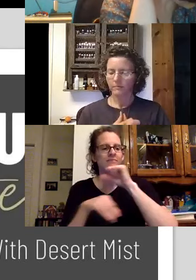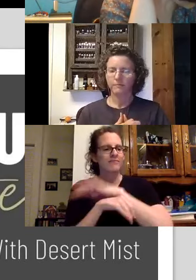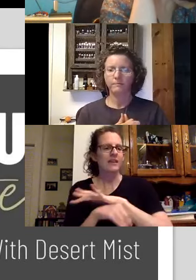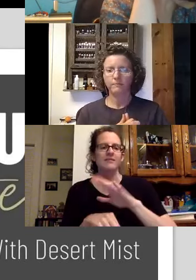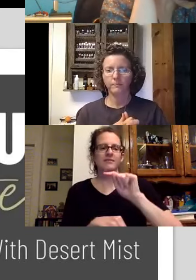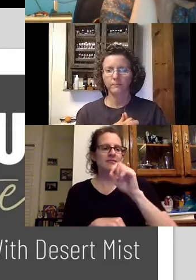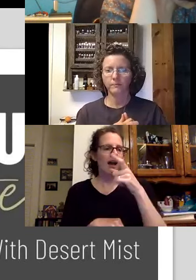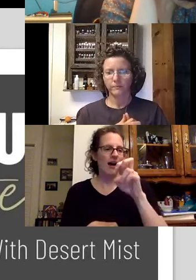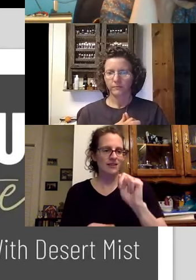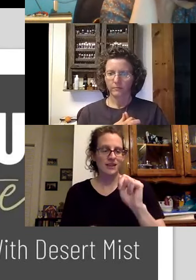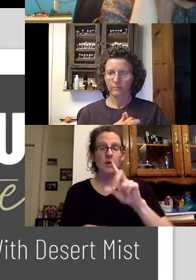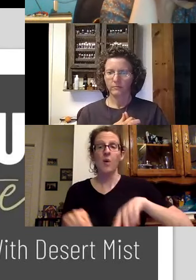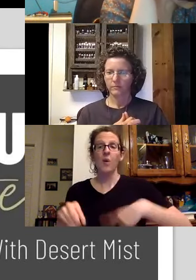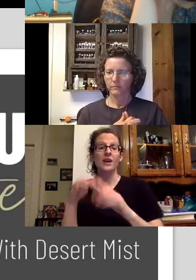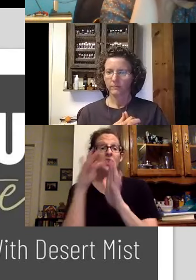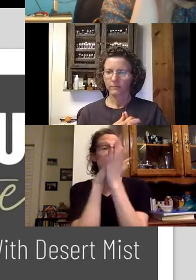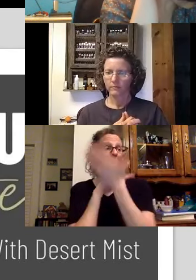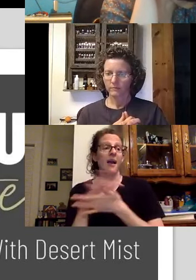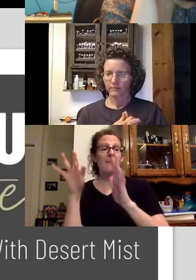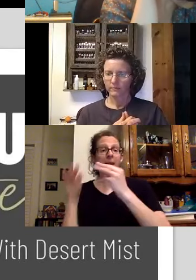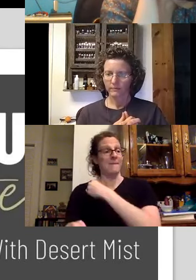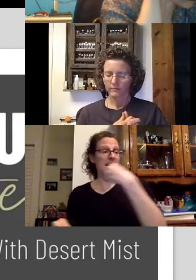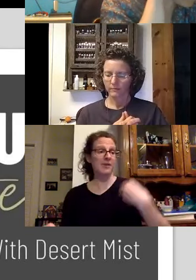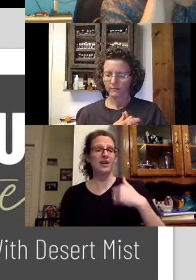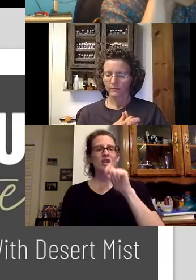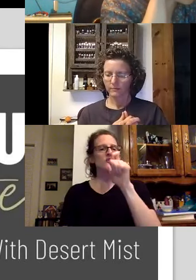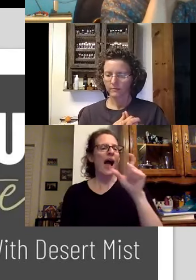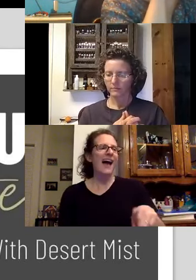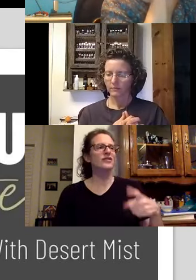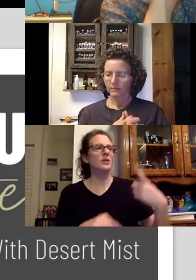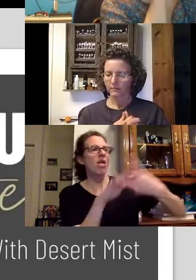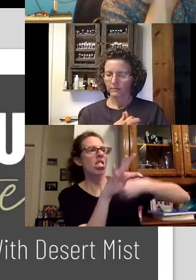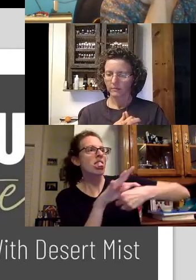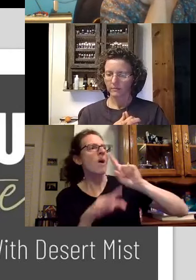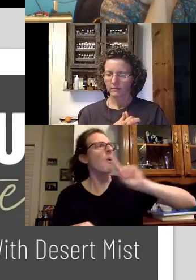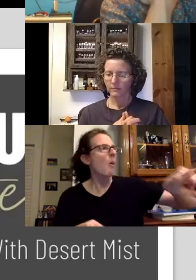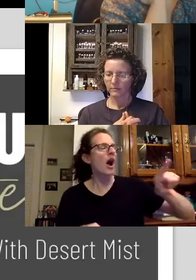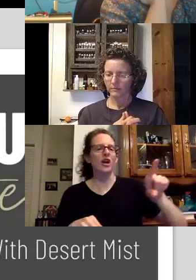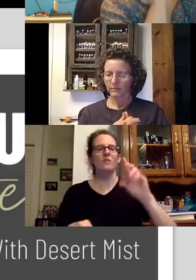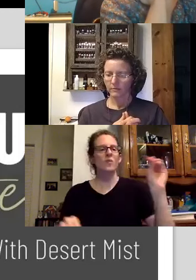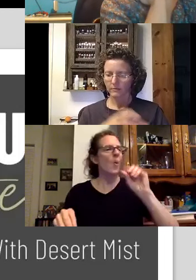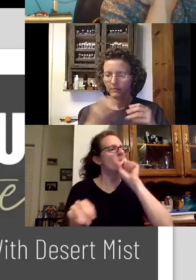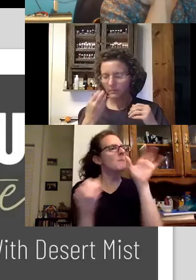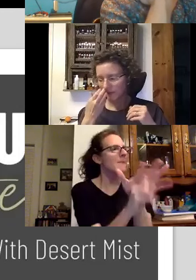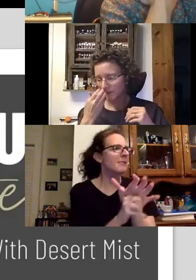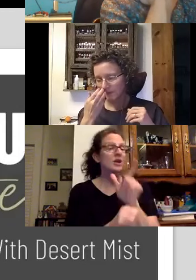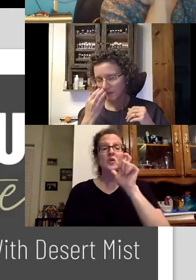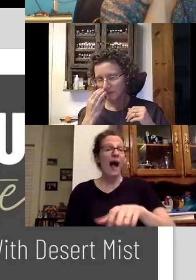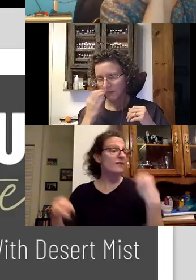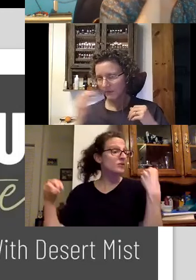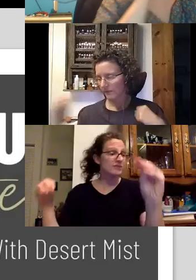you become a member, there's no strings attached, no monthly order commitment. You don't have to sell